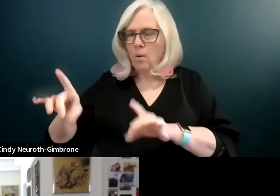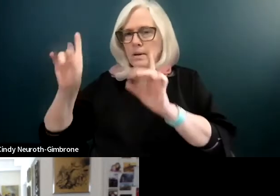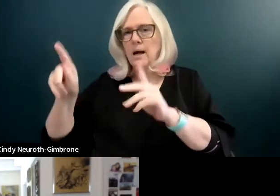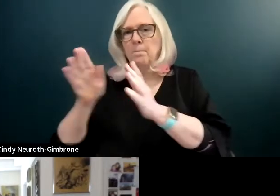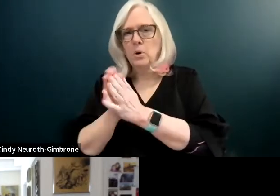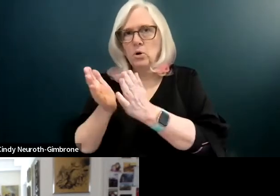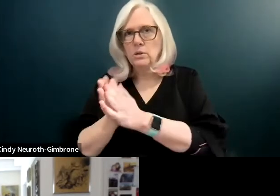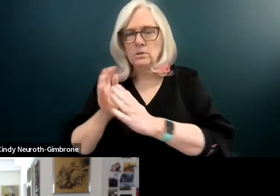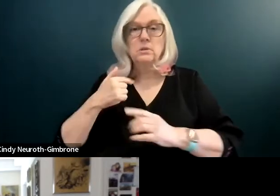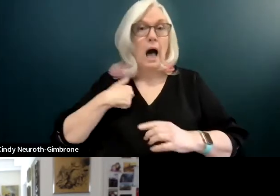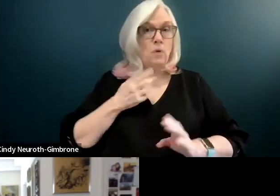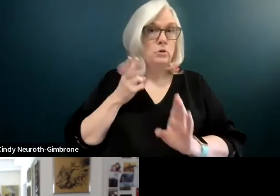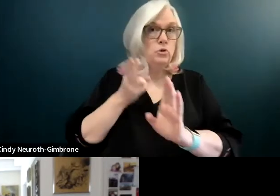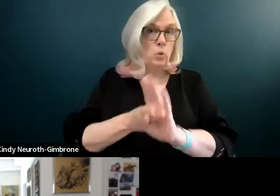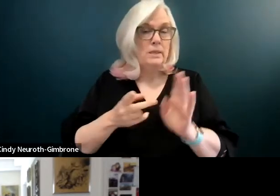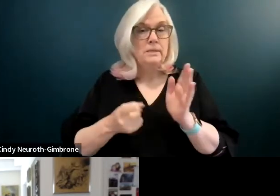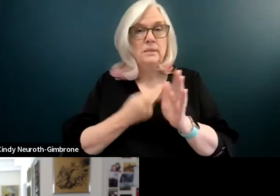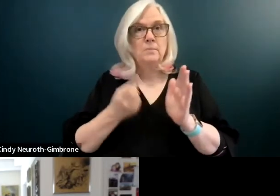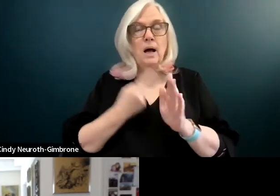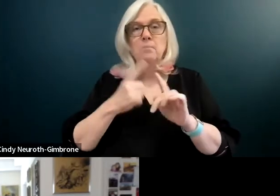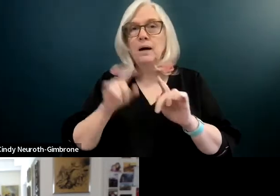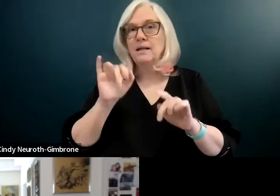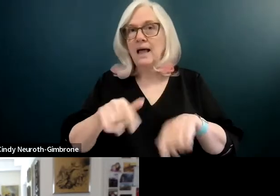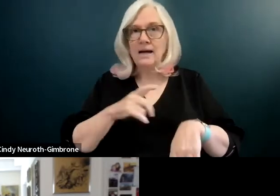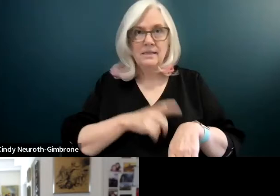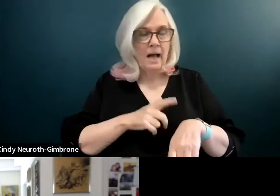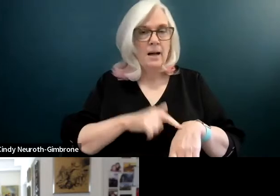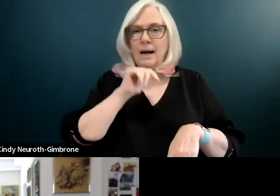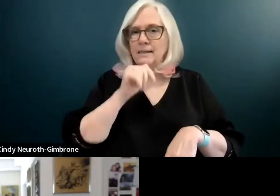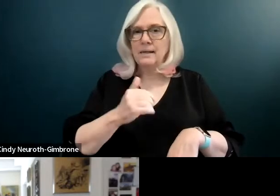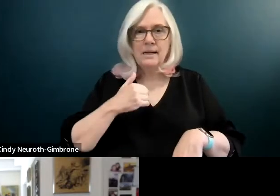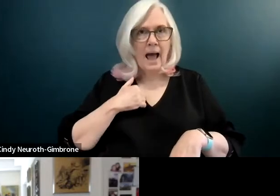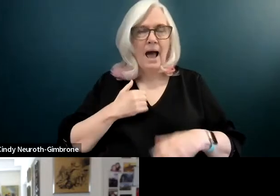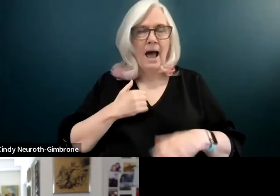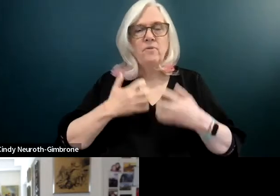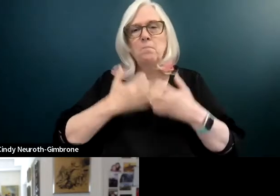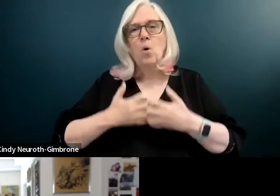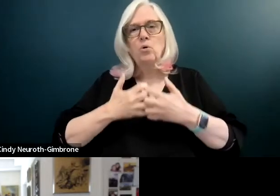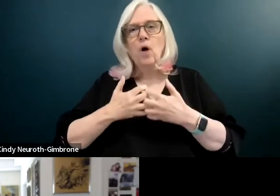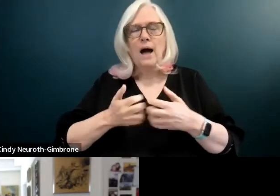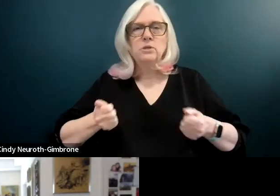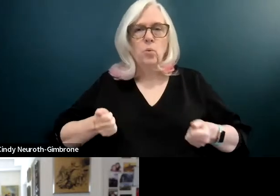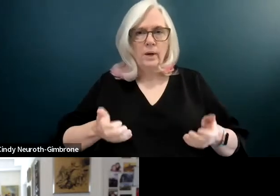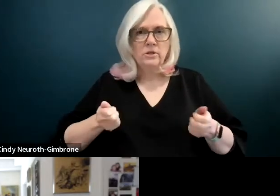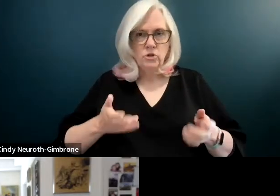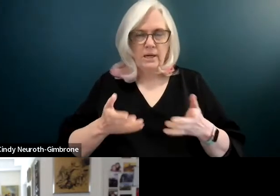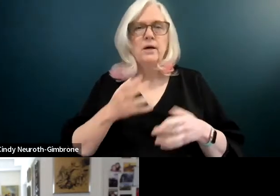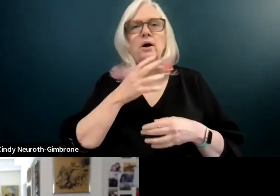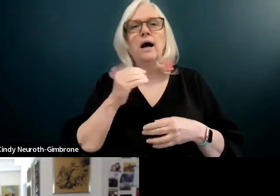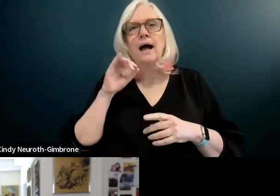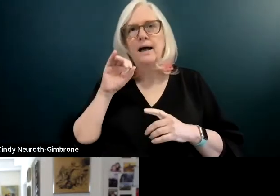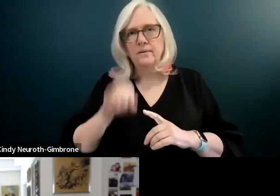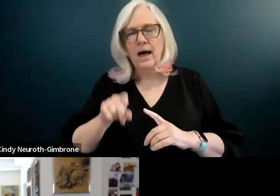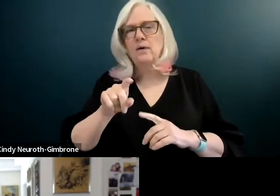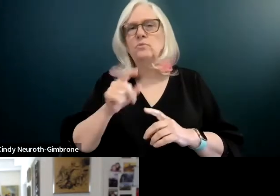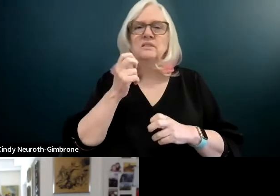go sometimes. But at that point, I didn't have a motorized wheelchair, which meant it was really difficult for me to push my